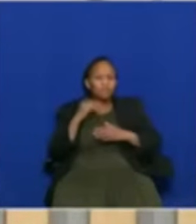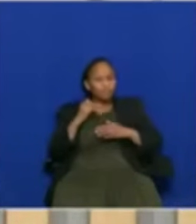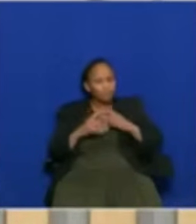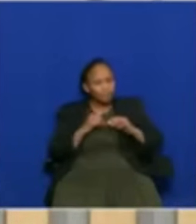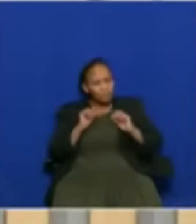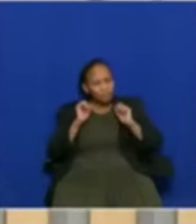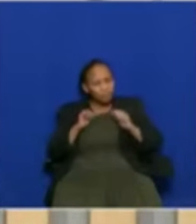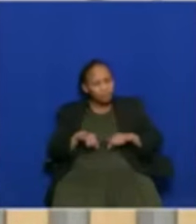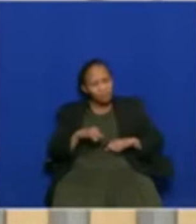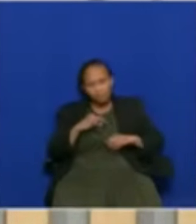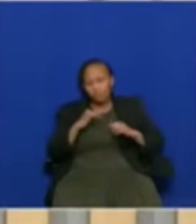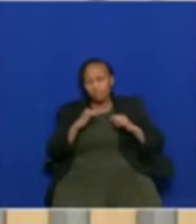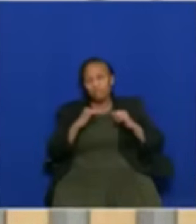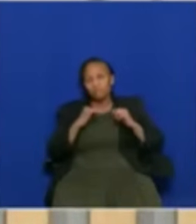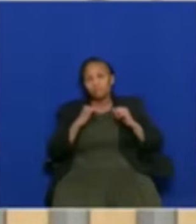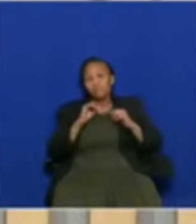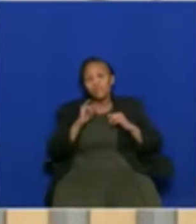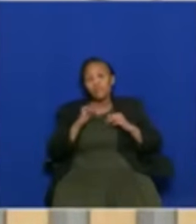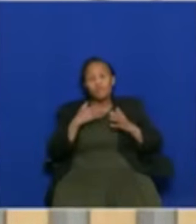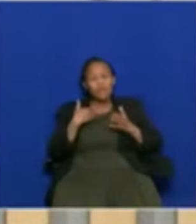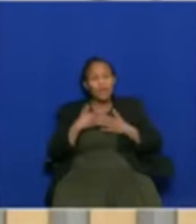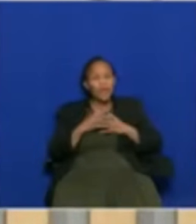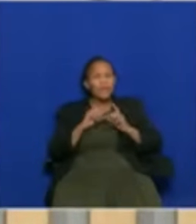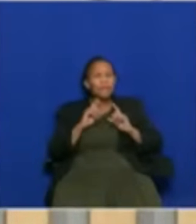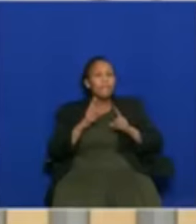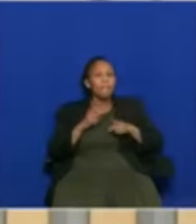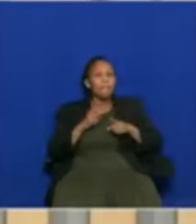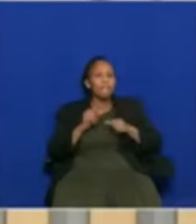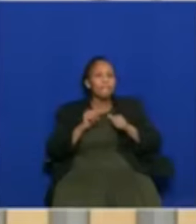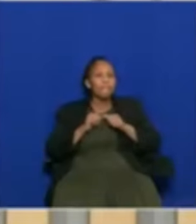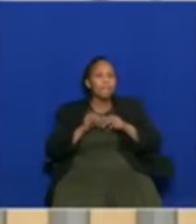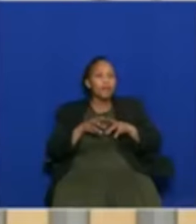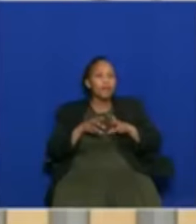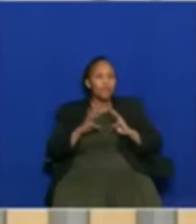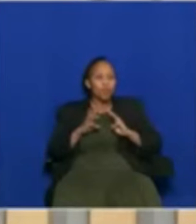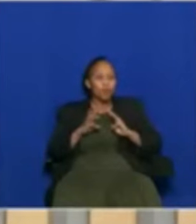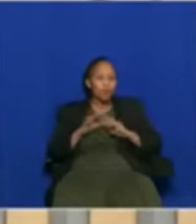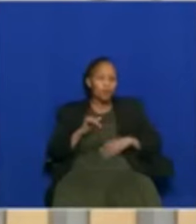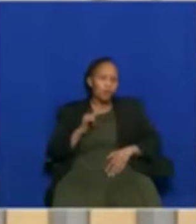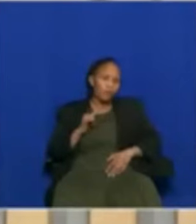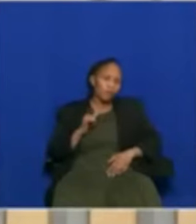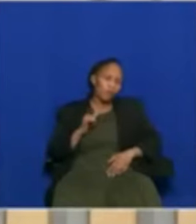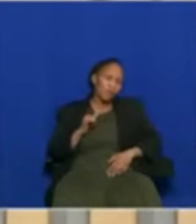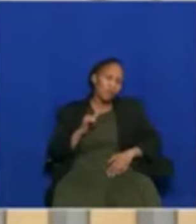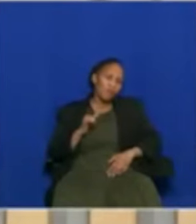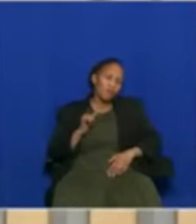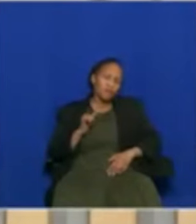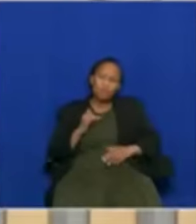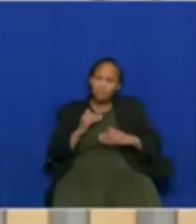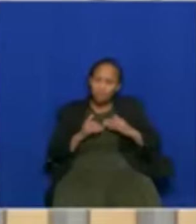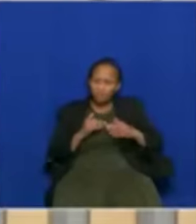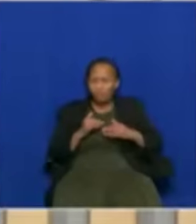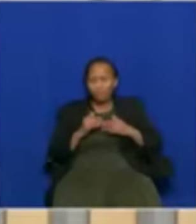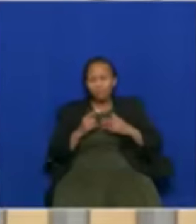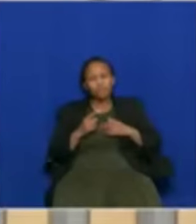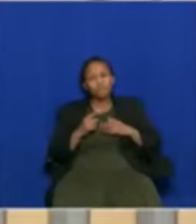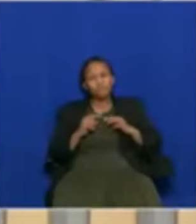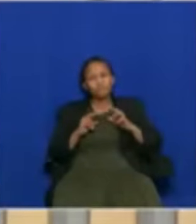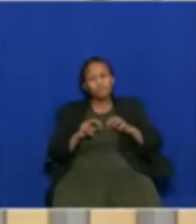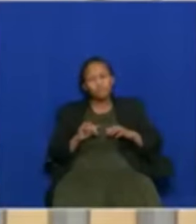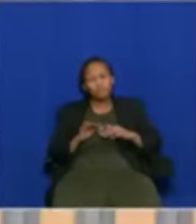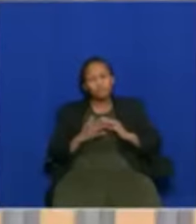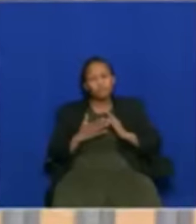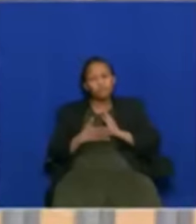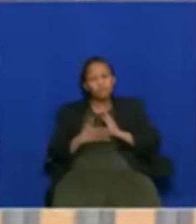that in a better way. I'm part of the process. I'm one leg in the process from the investigation side. Mm-hmm. So when you look the most